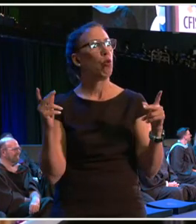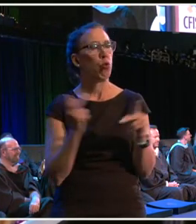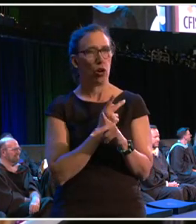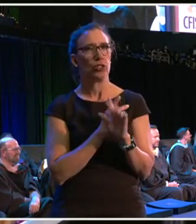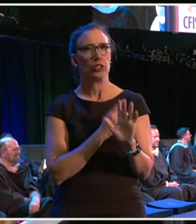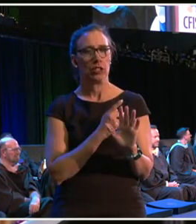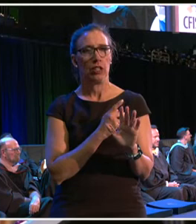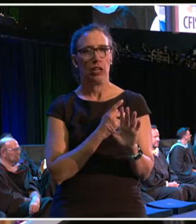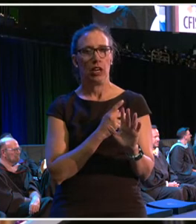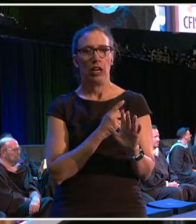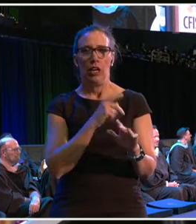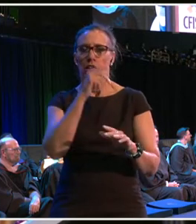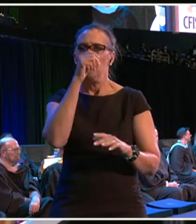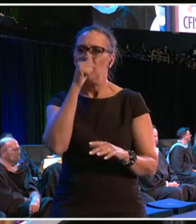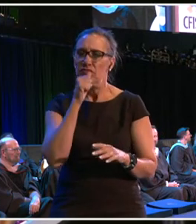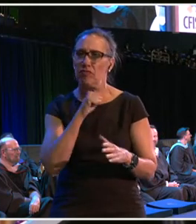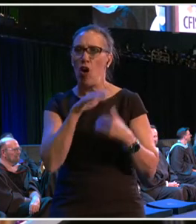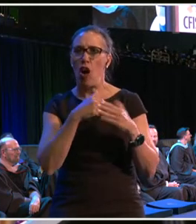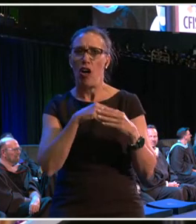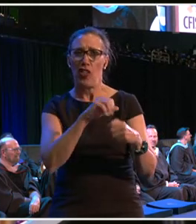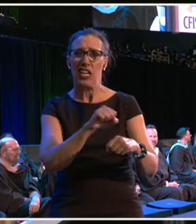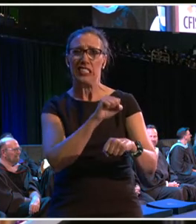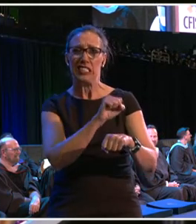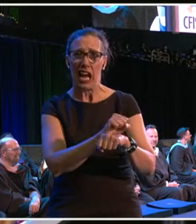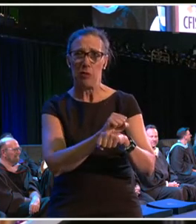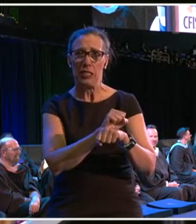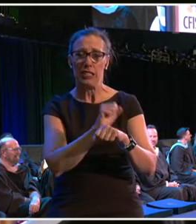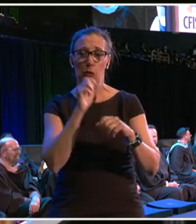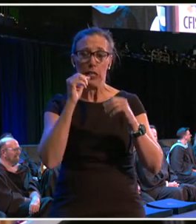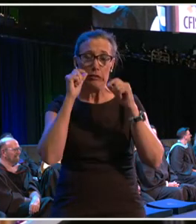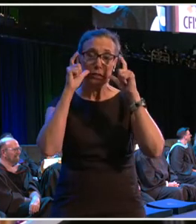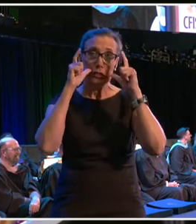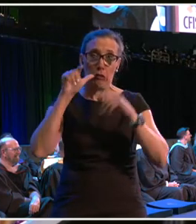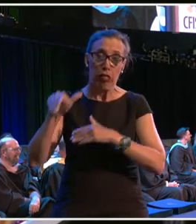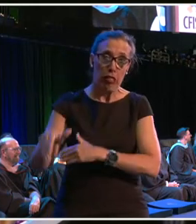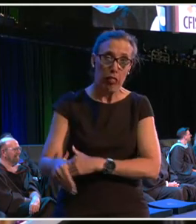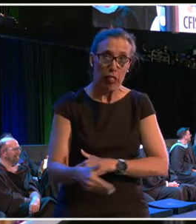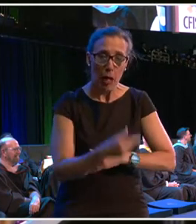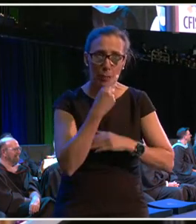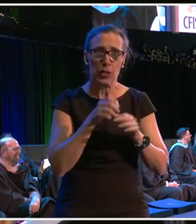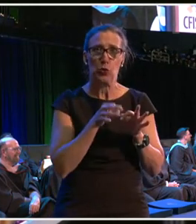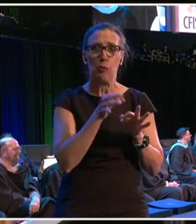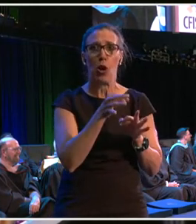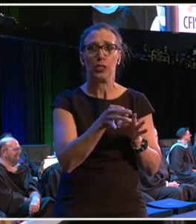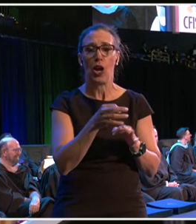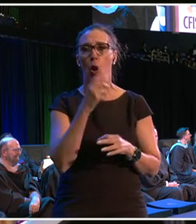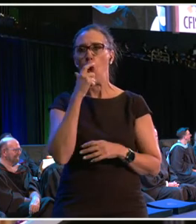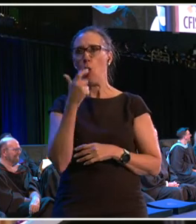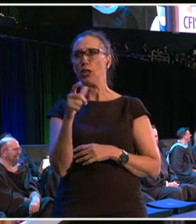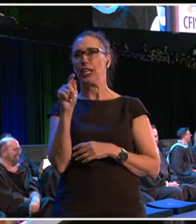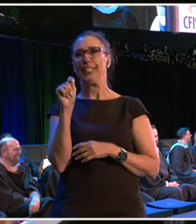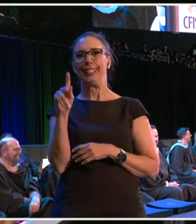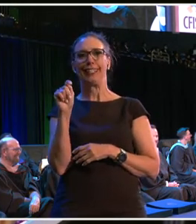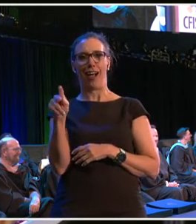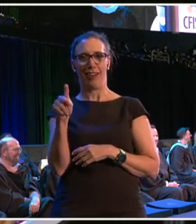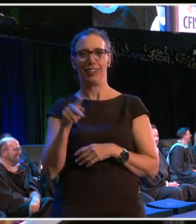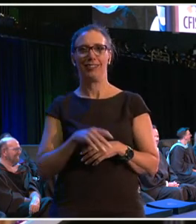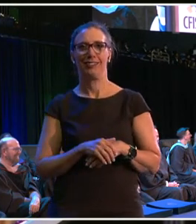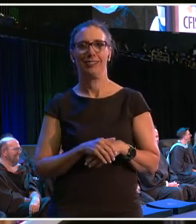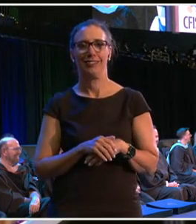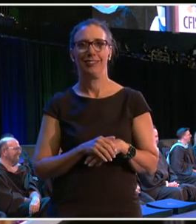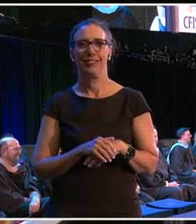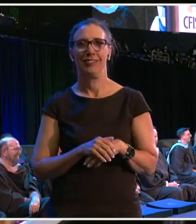worst of all, endure all the assignments that kept us up late at night because we decided to procrastinate watching TikToks.